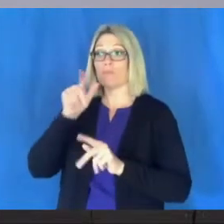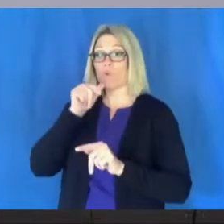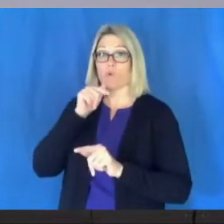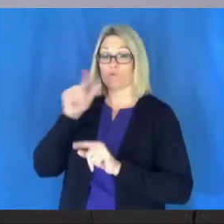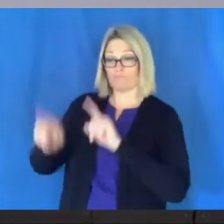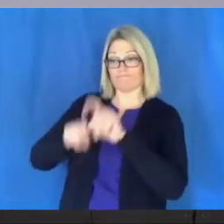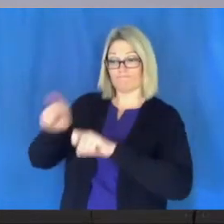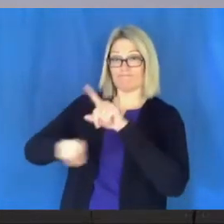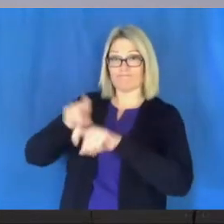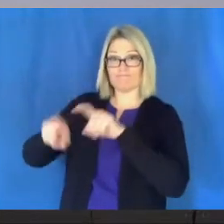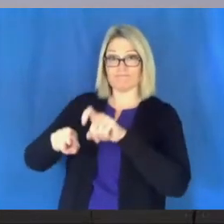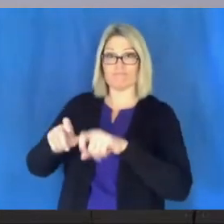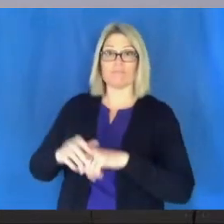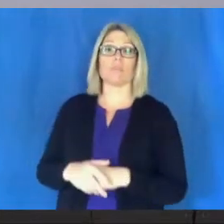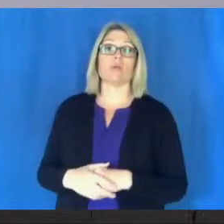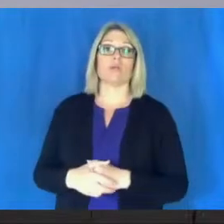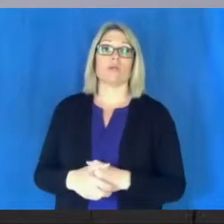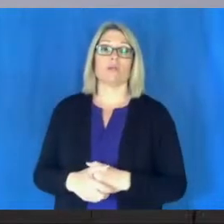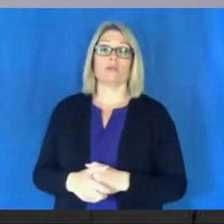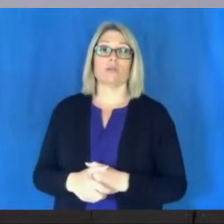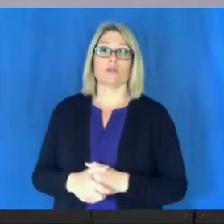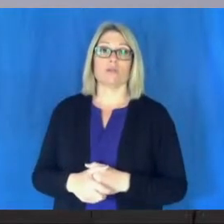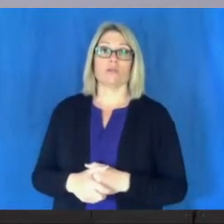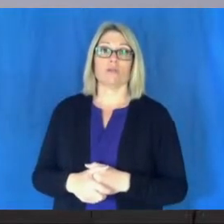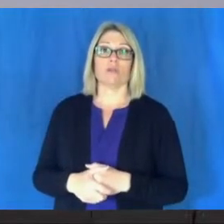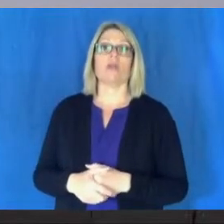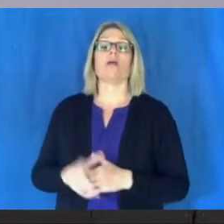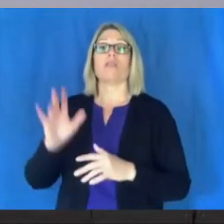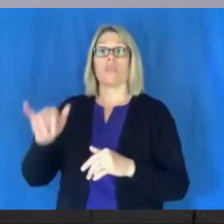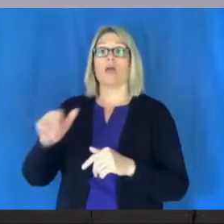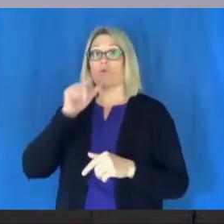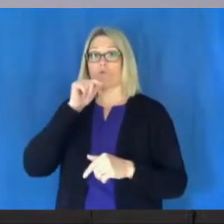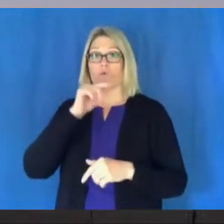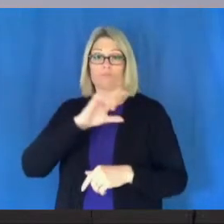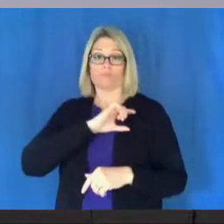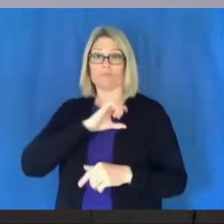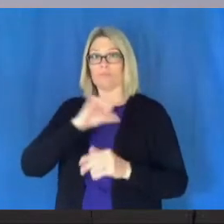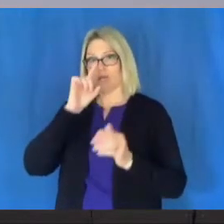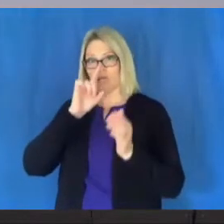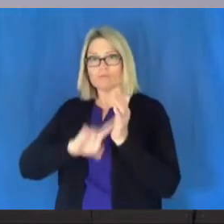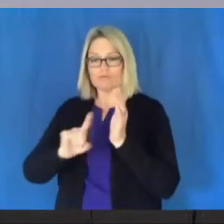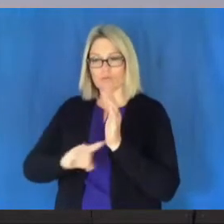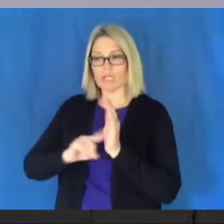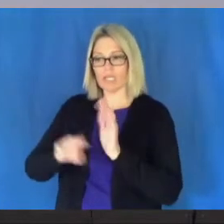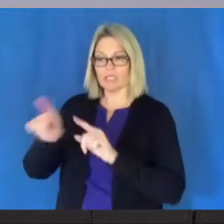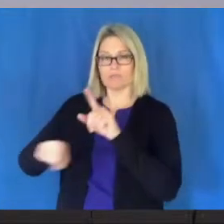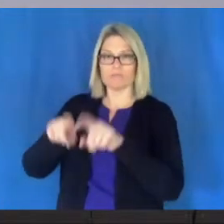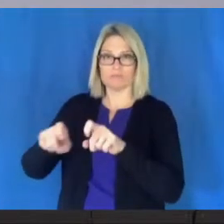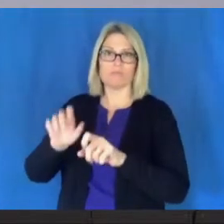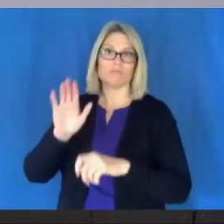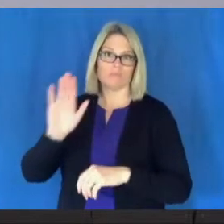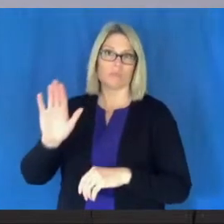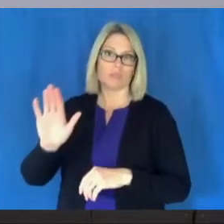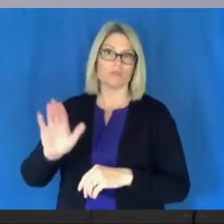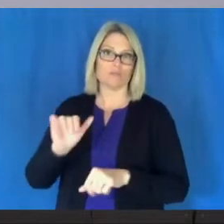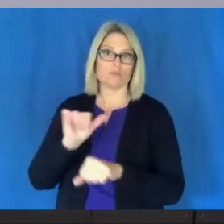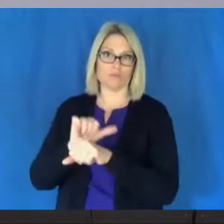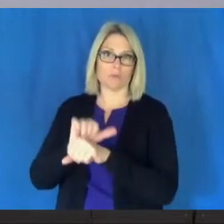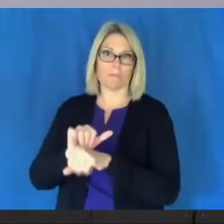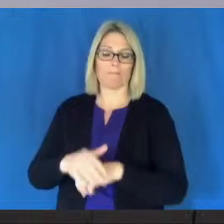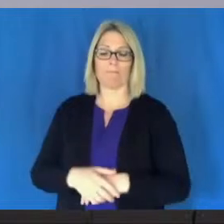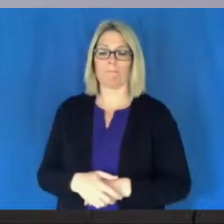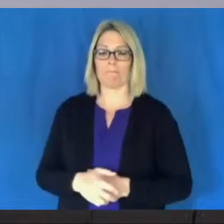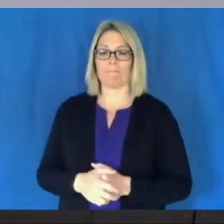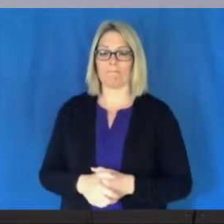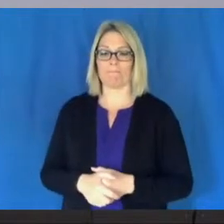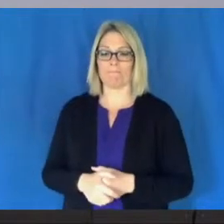that is in conjunction with our enforcement colleagues and highway safety as well. So it's